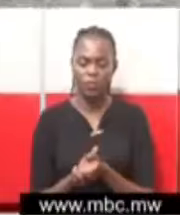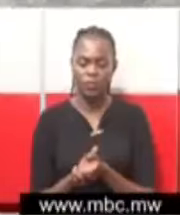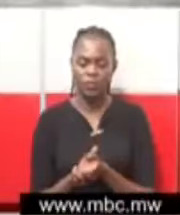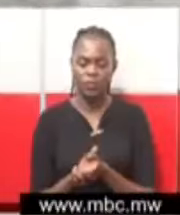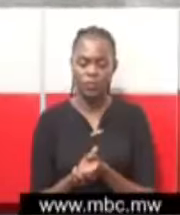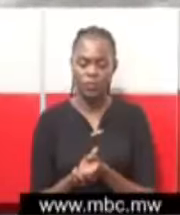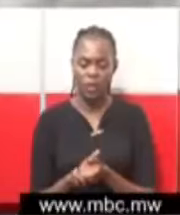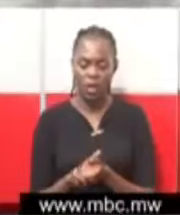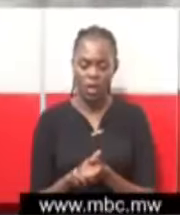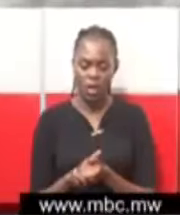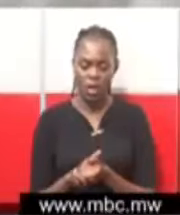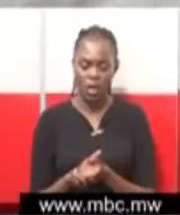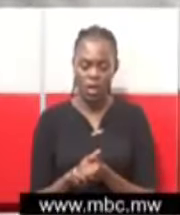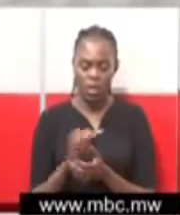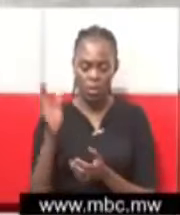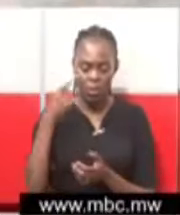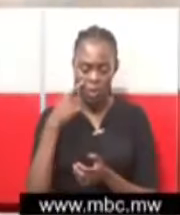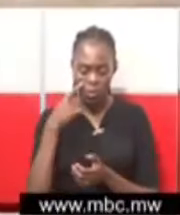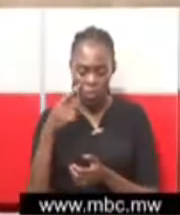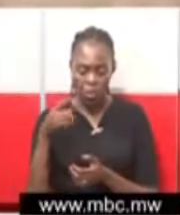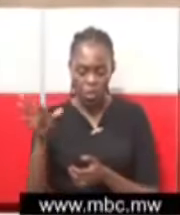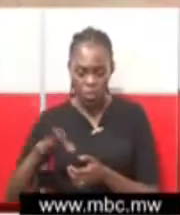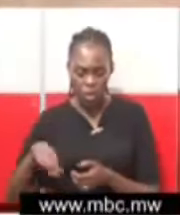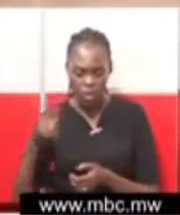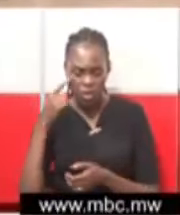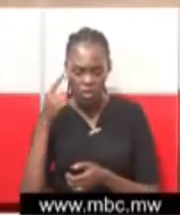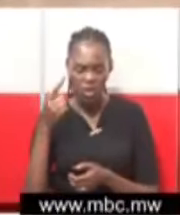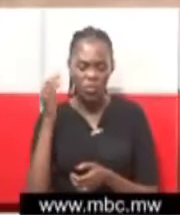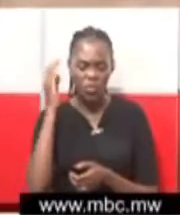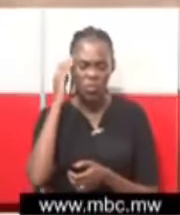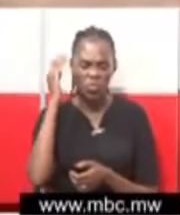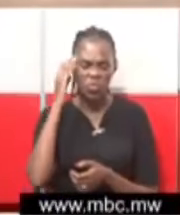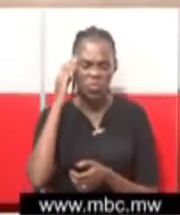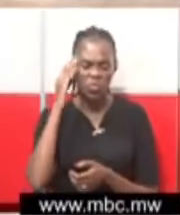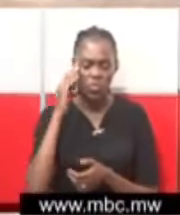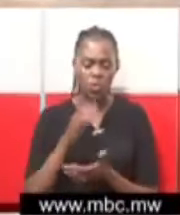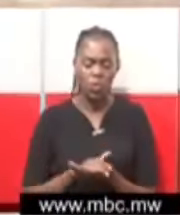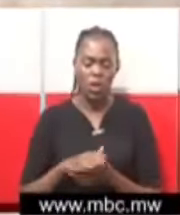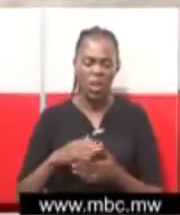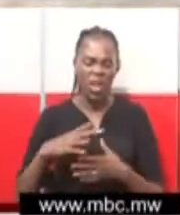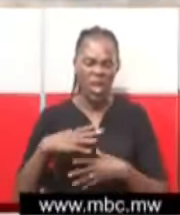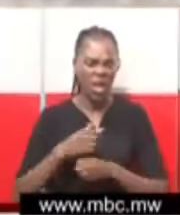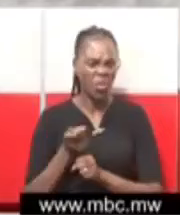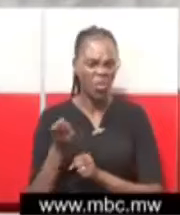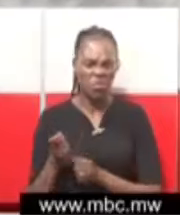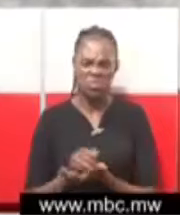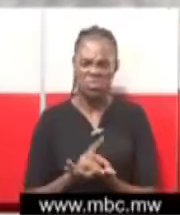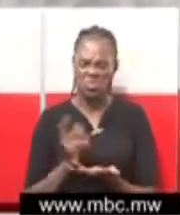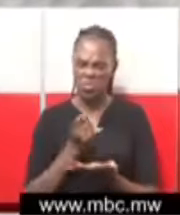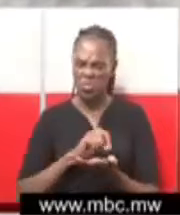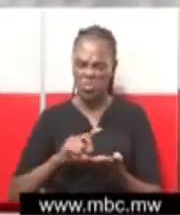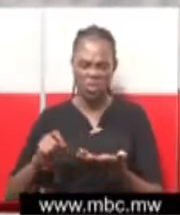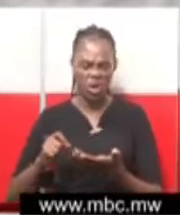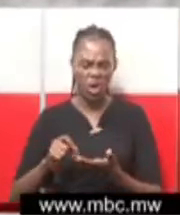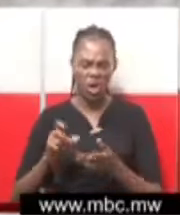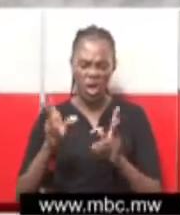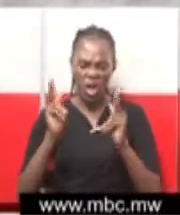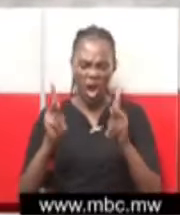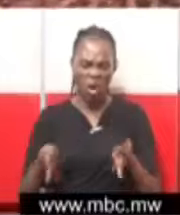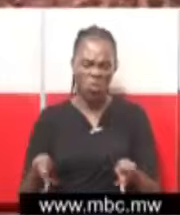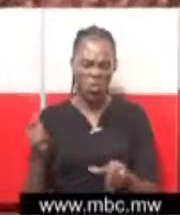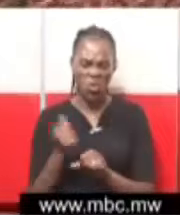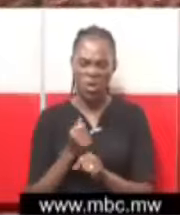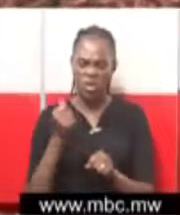particular site, we discovered that the client was not using any registered contractor nor